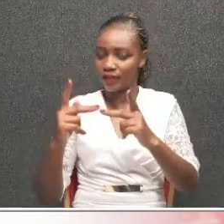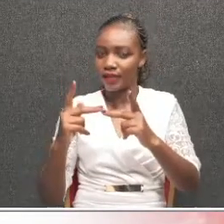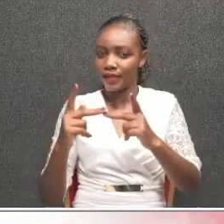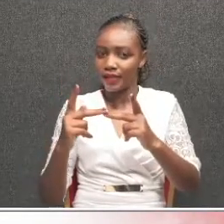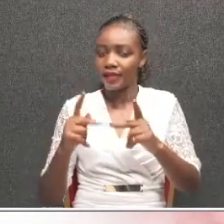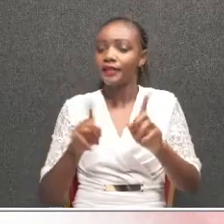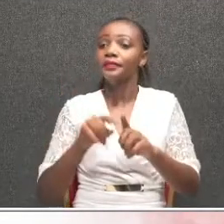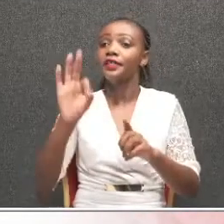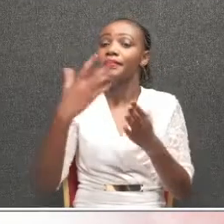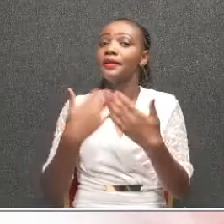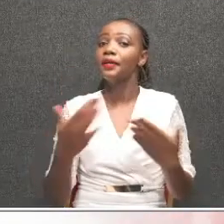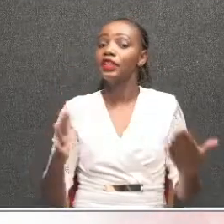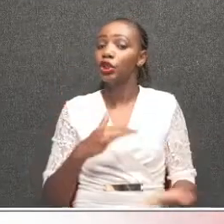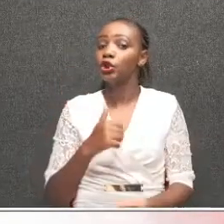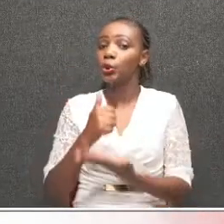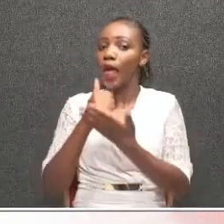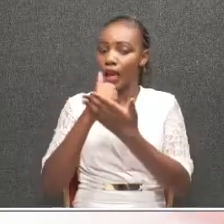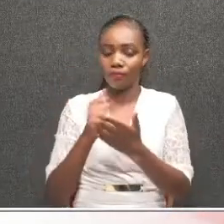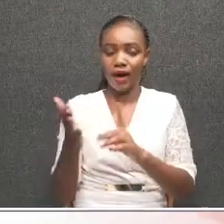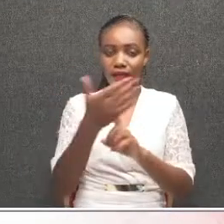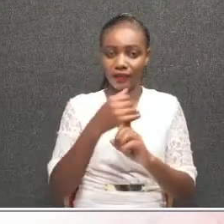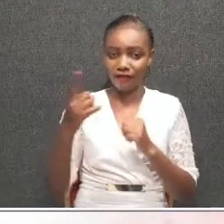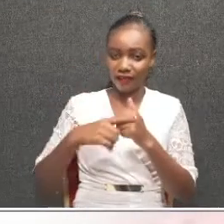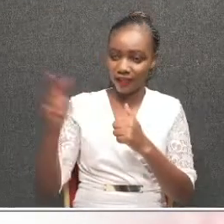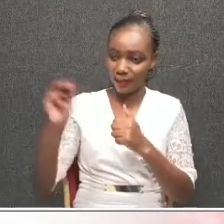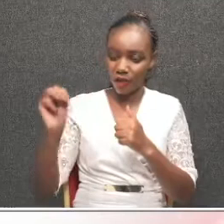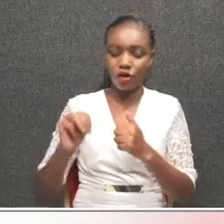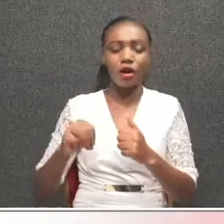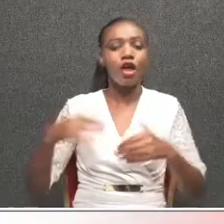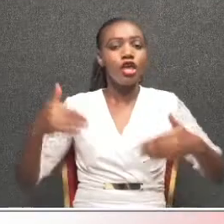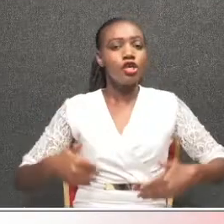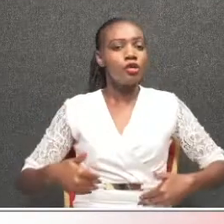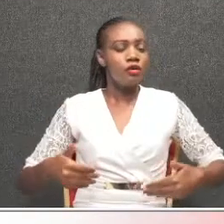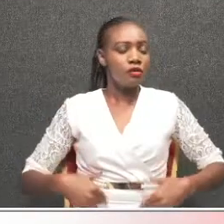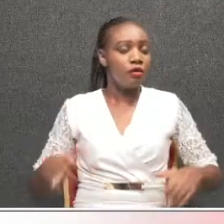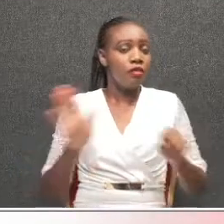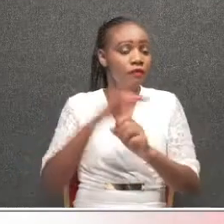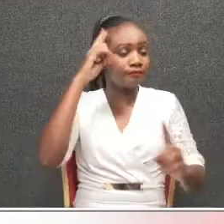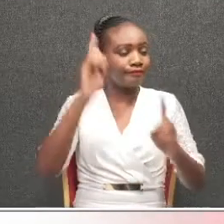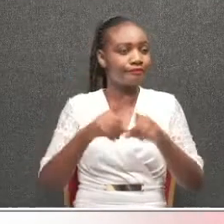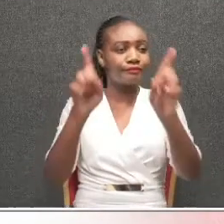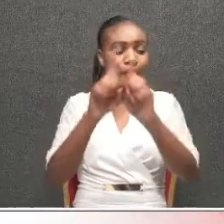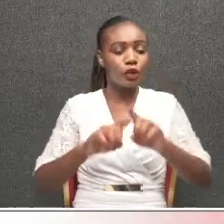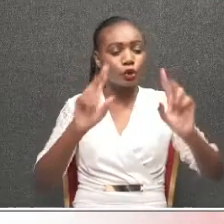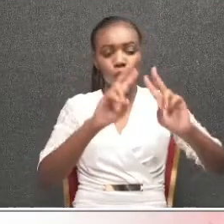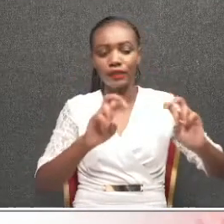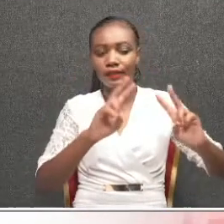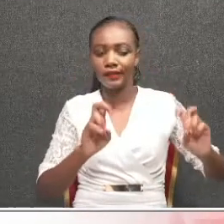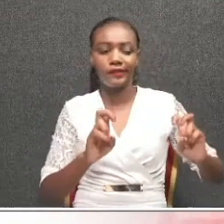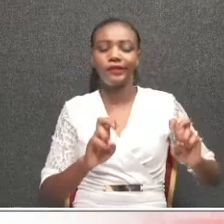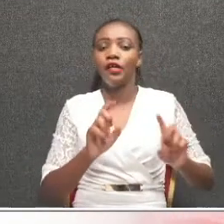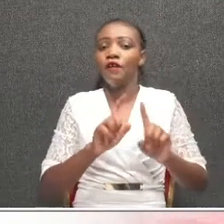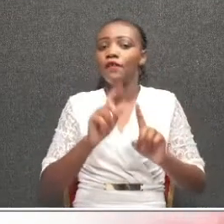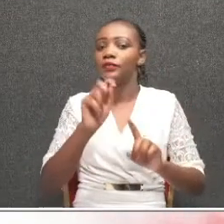every ward to help achieve its 6 million youthful target. However, a spot check across the country by TV